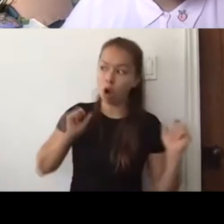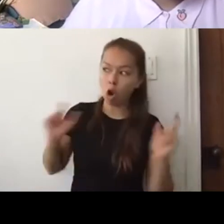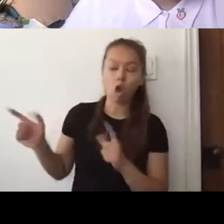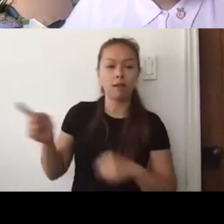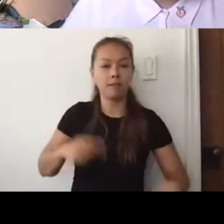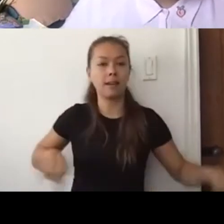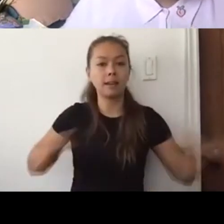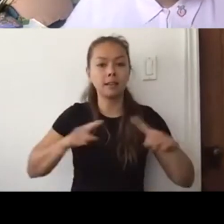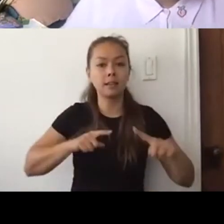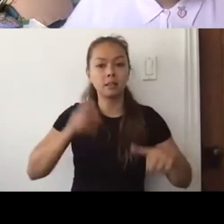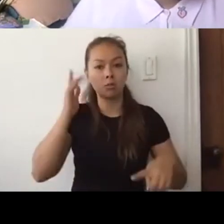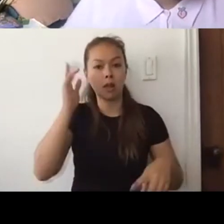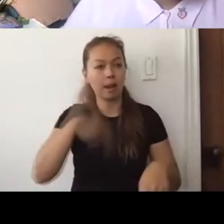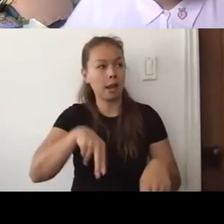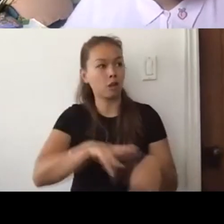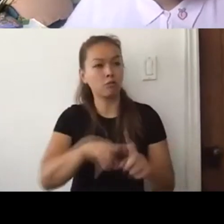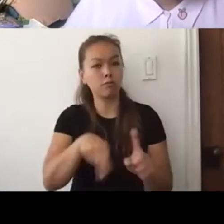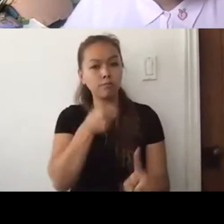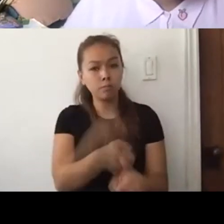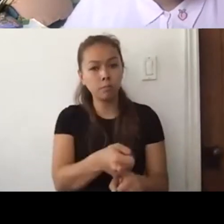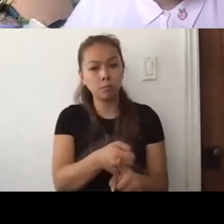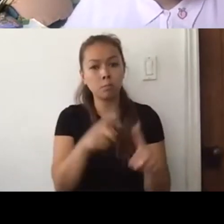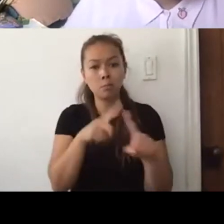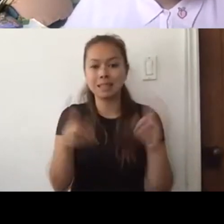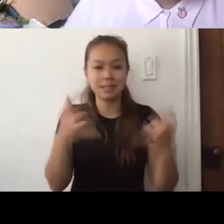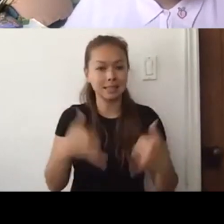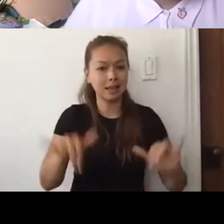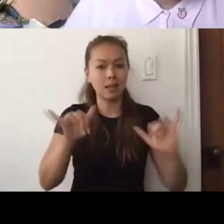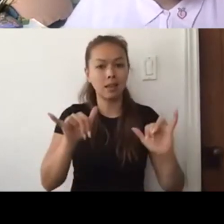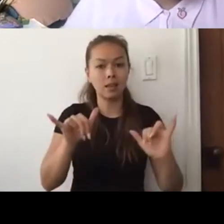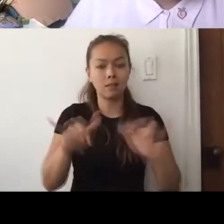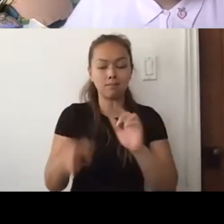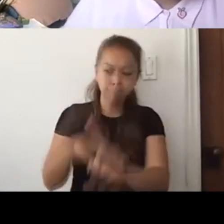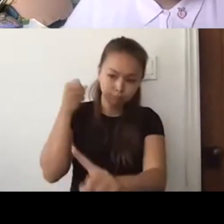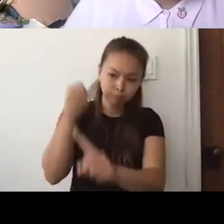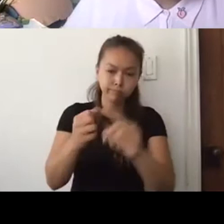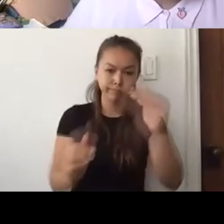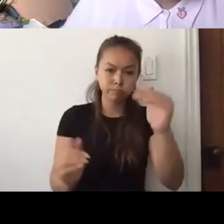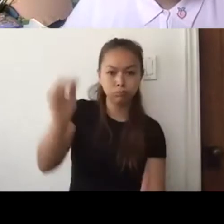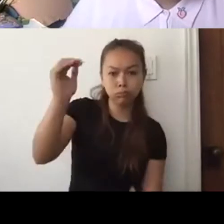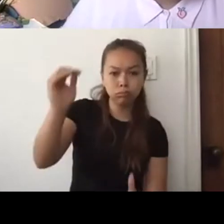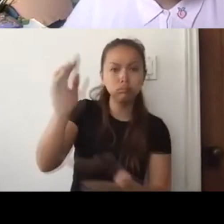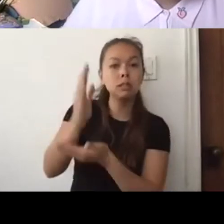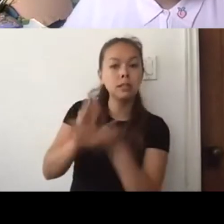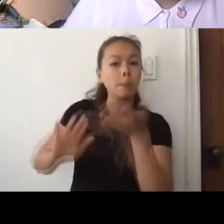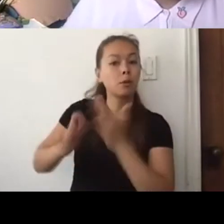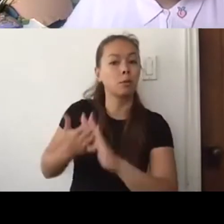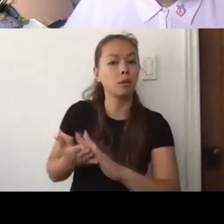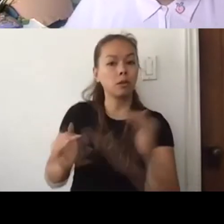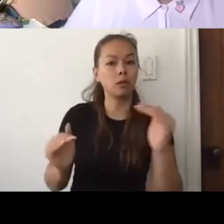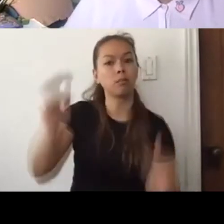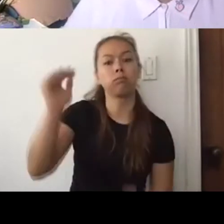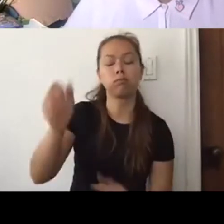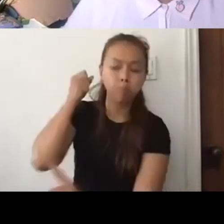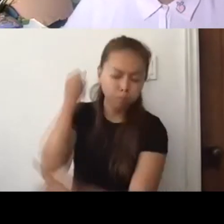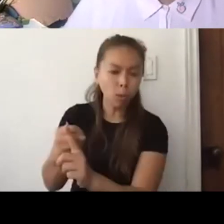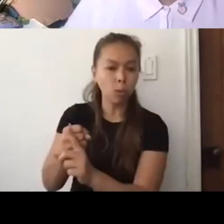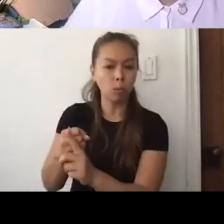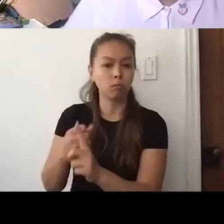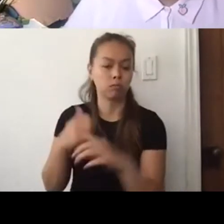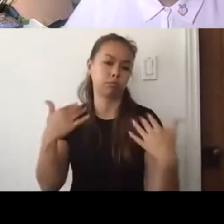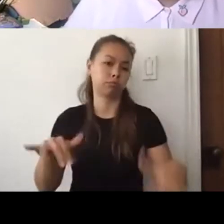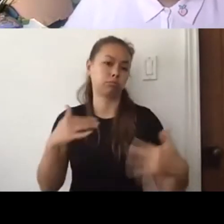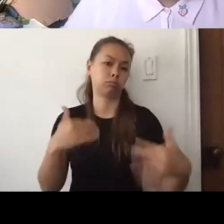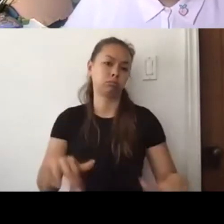definitely impacts certain communities more than others, rightfully so. And where, you know, I don't see change happening as much,